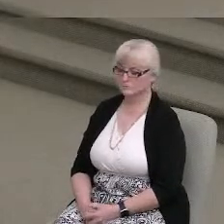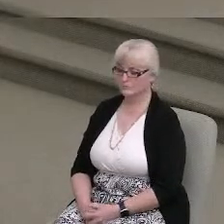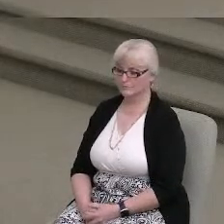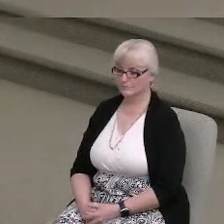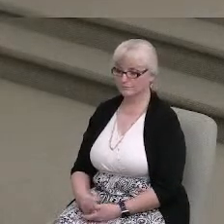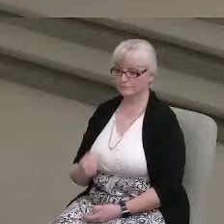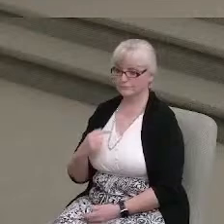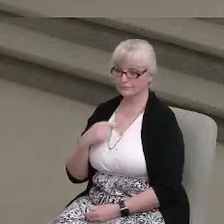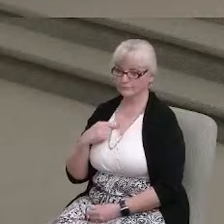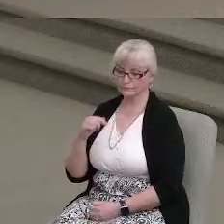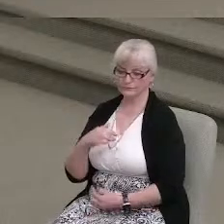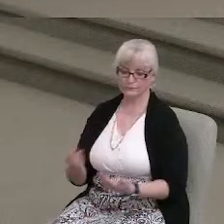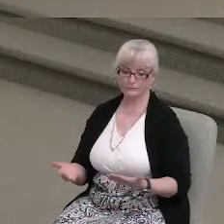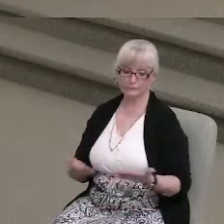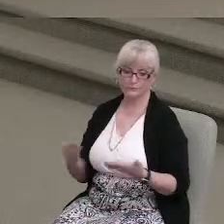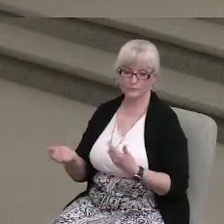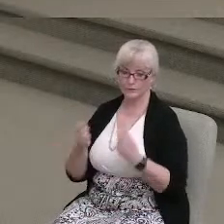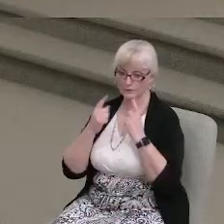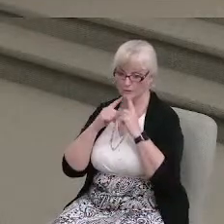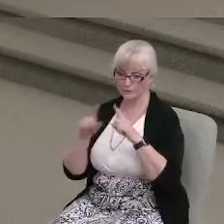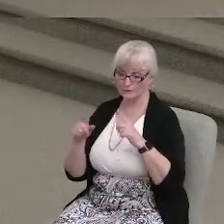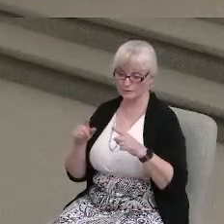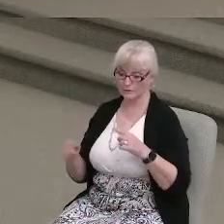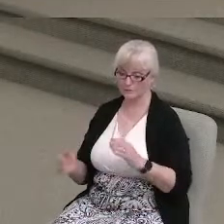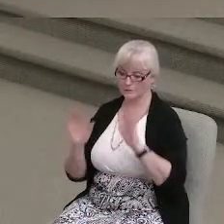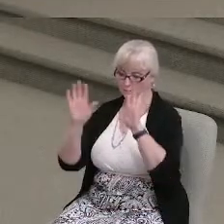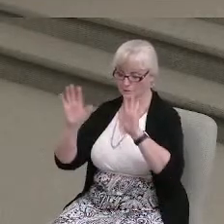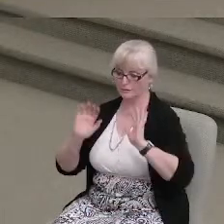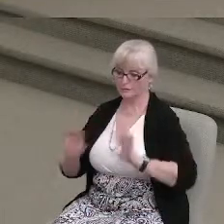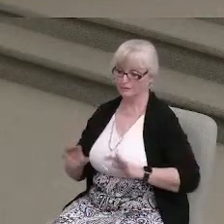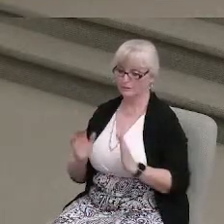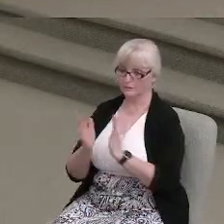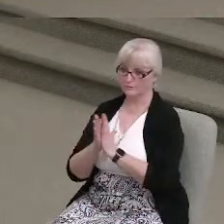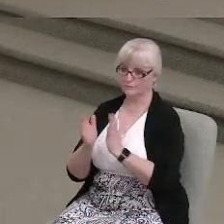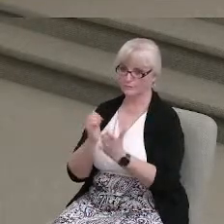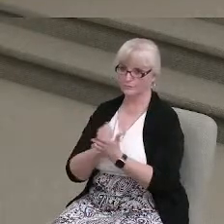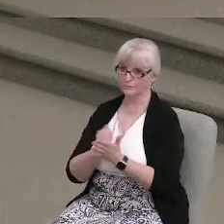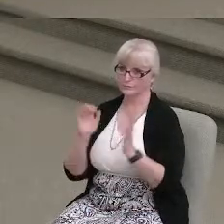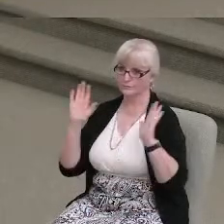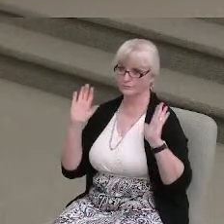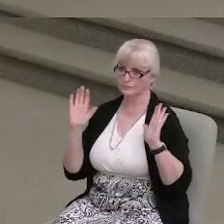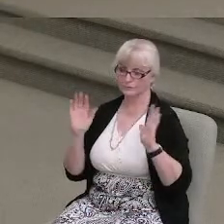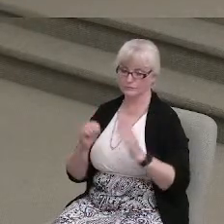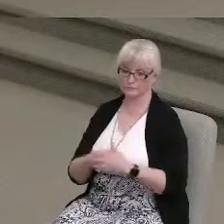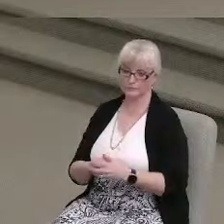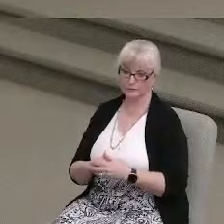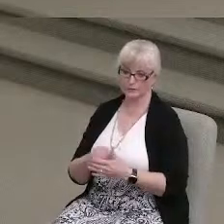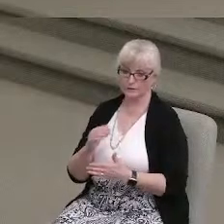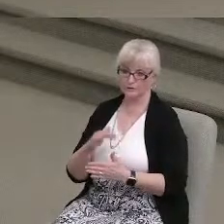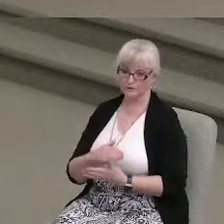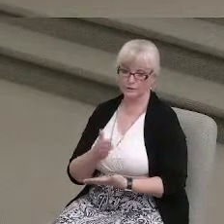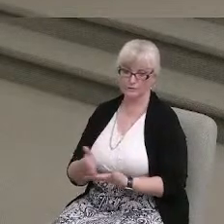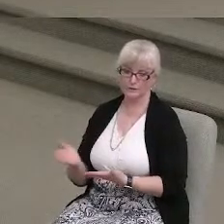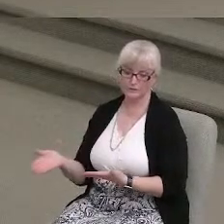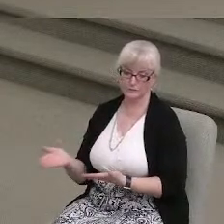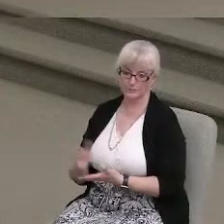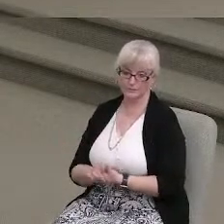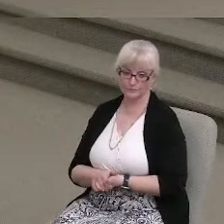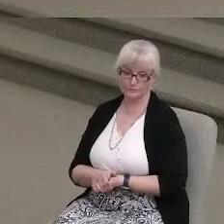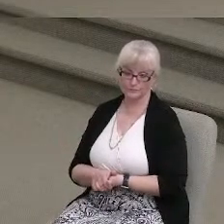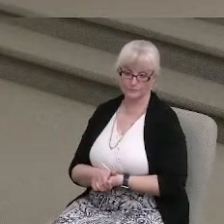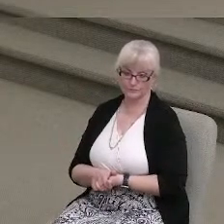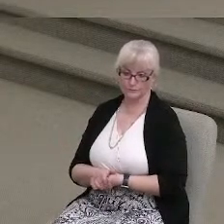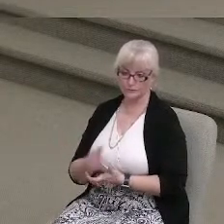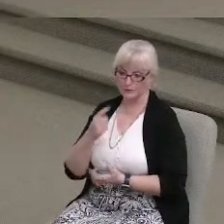all. As we're here today to talk about the greatest sacrifice and the greatest blessing that we could all be given, I just ask this of you